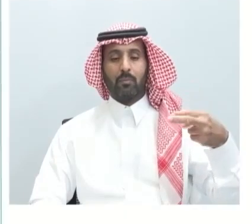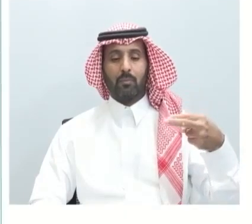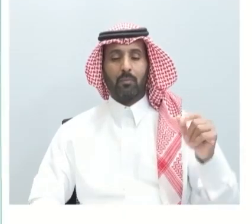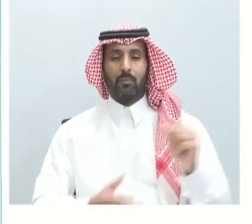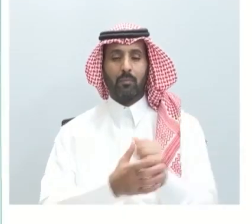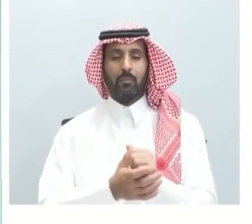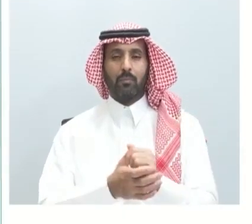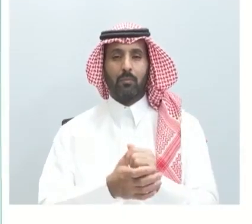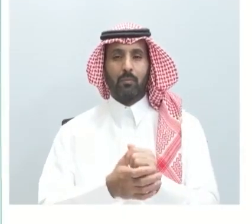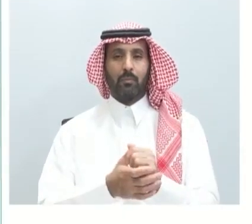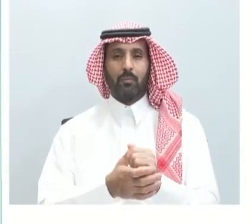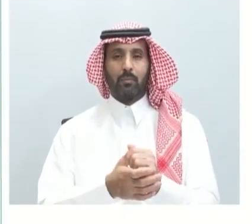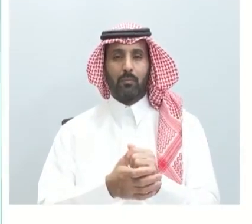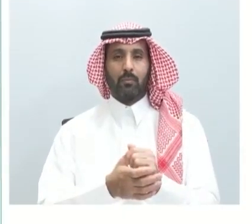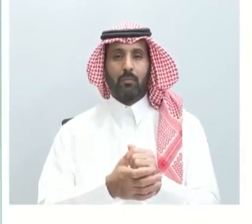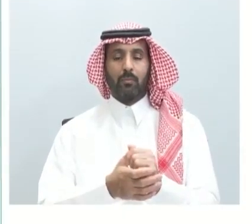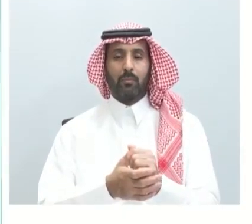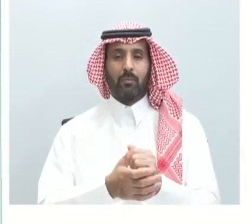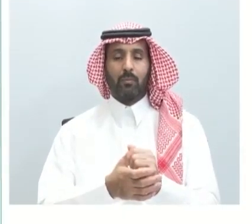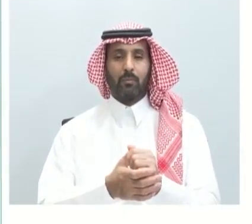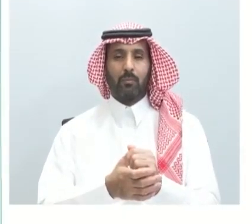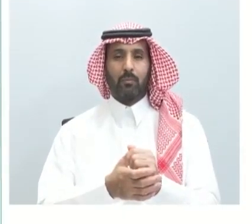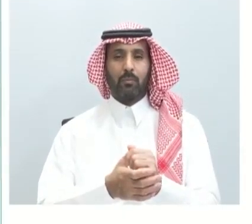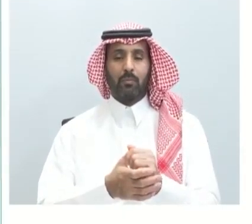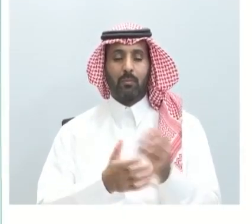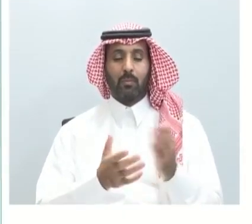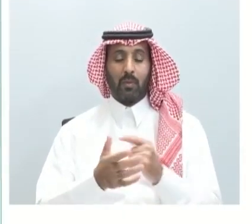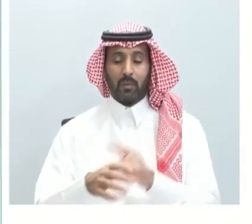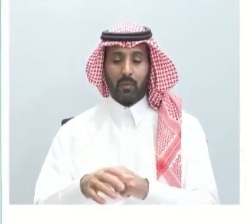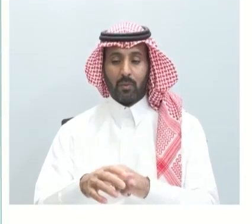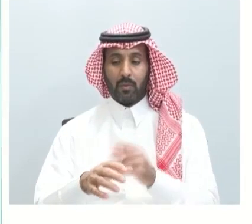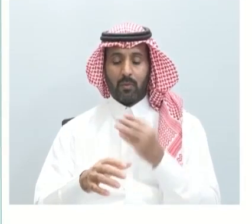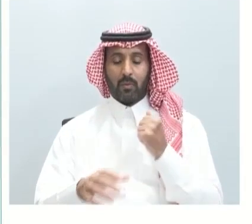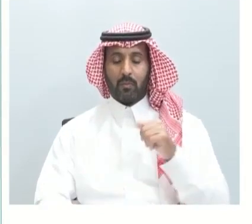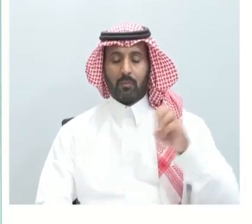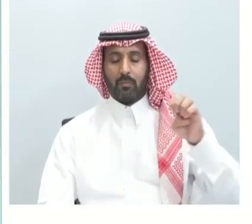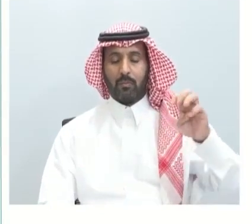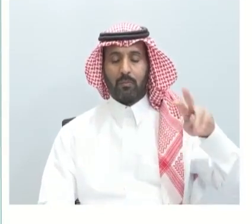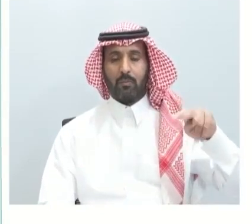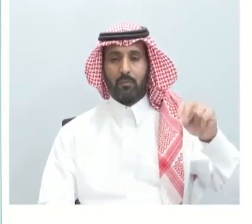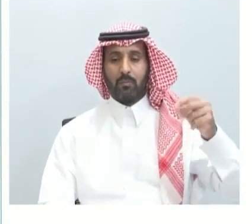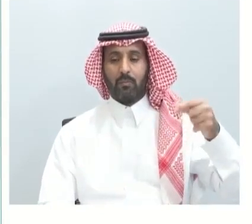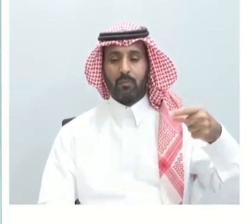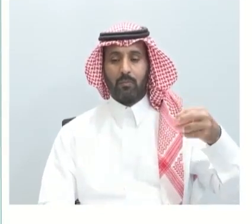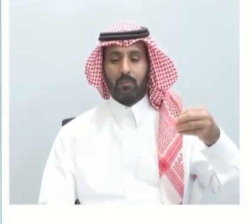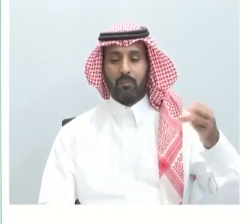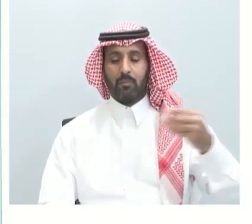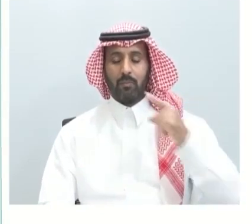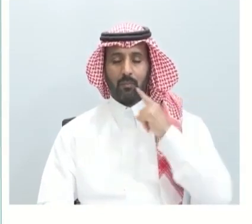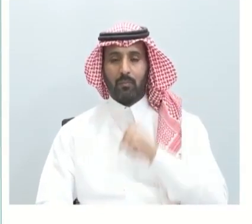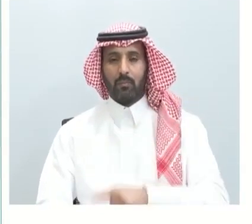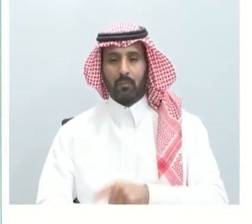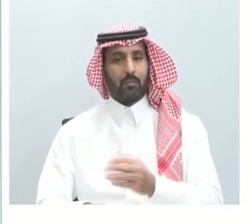the answer is easy. We don't have enough time. So enough comes before the noun time. We don't have